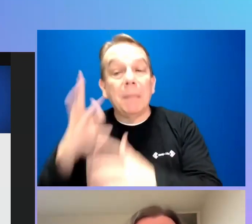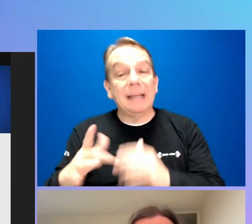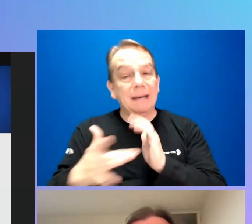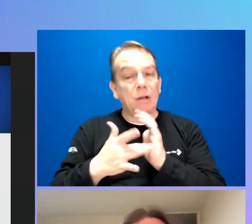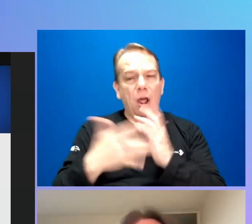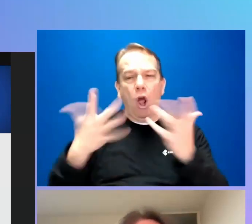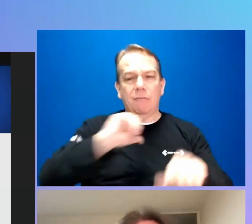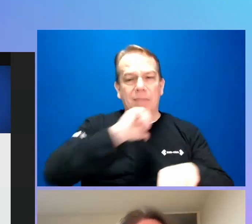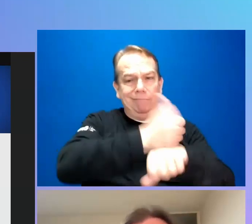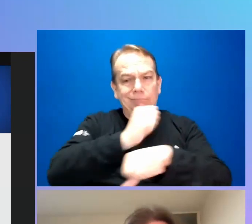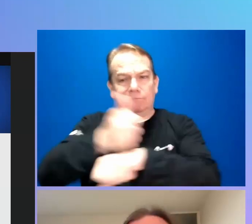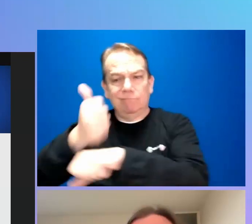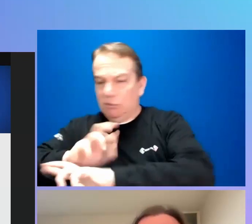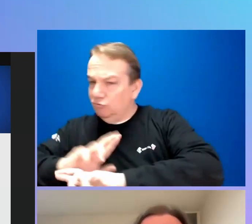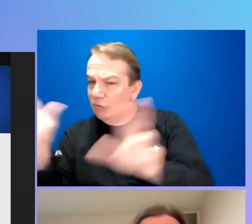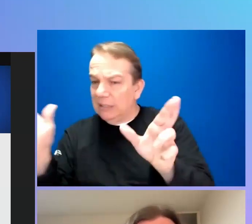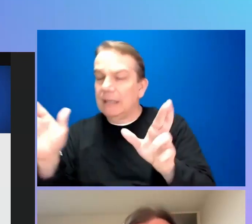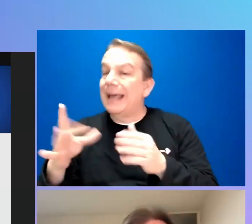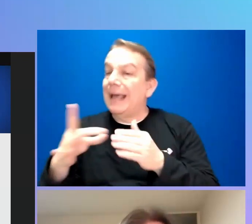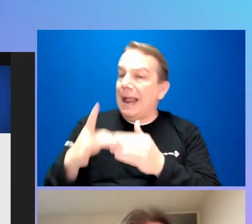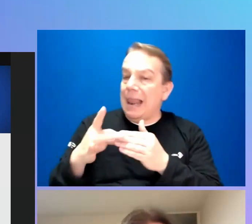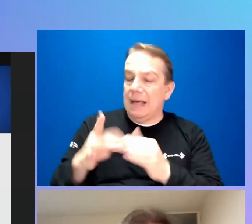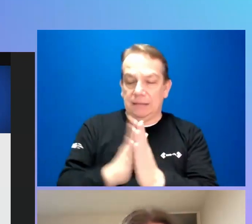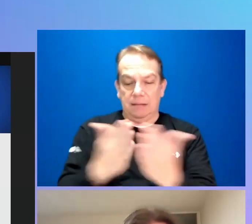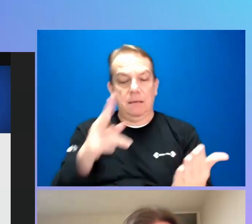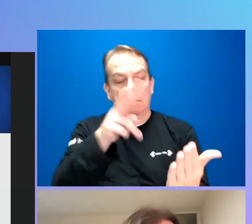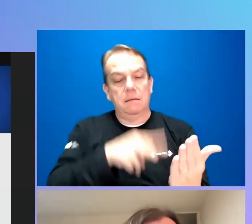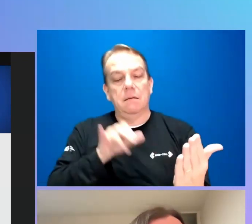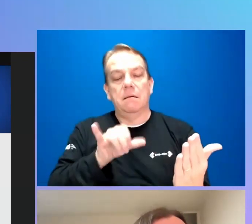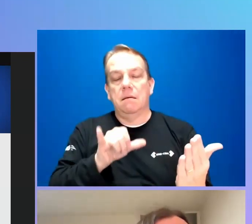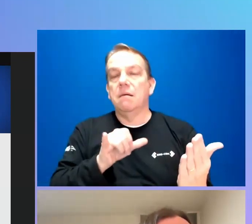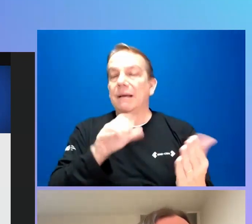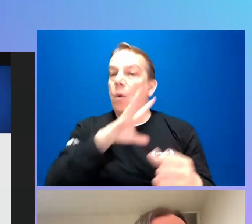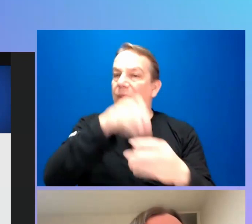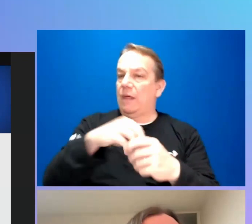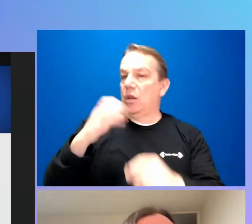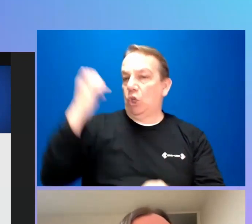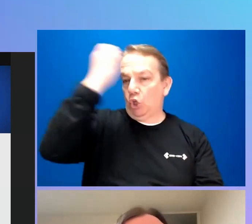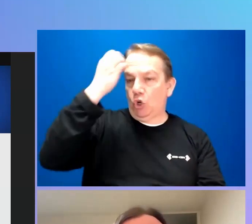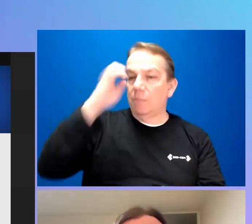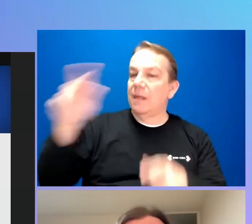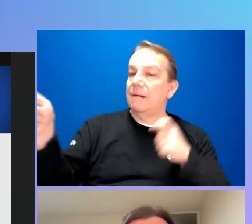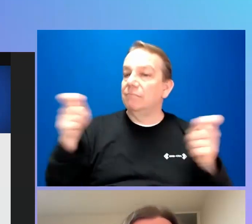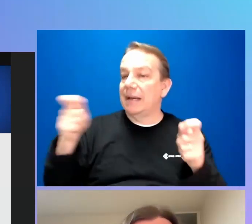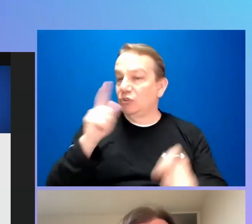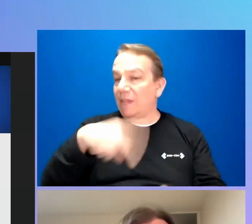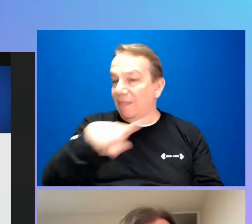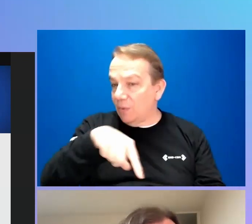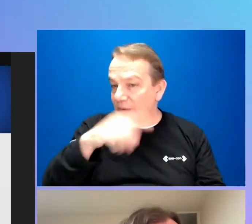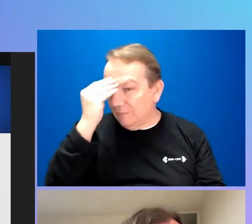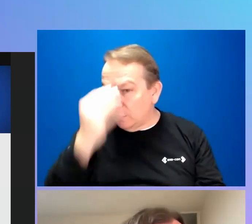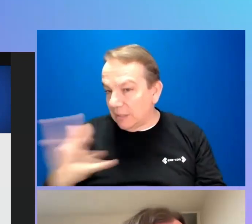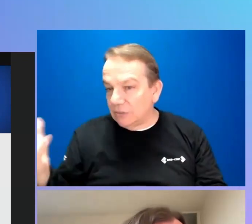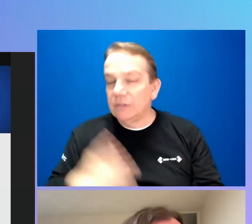are guidelines that are potentially required within Europe that cover this. There are some guidelines